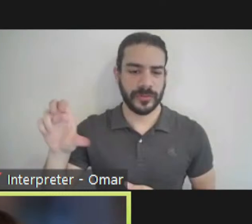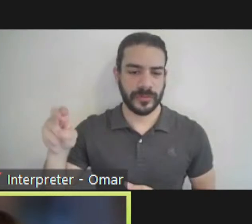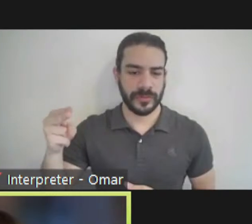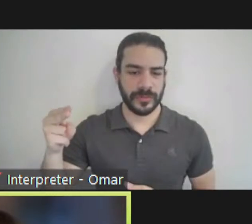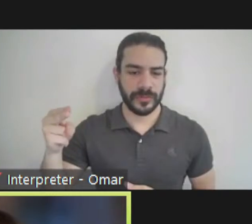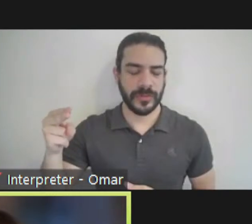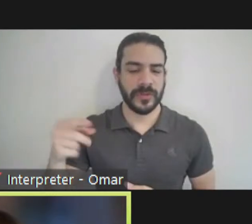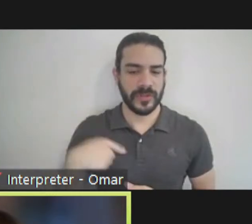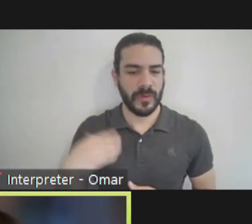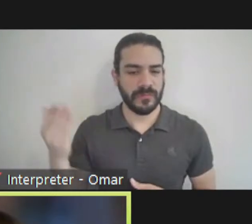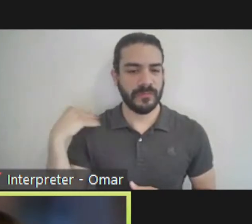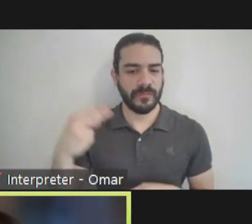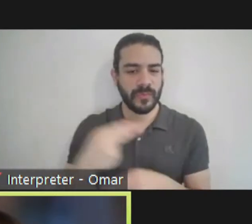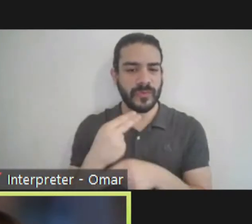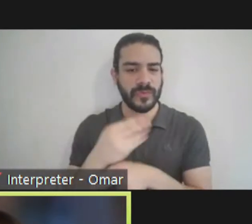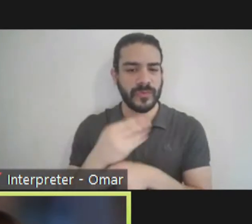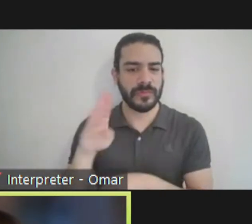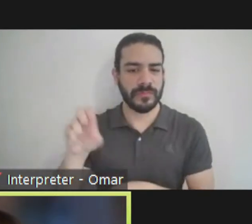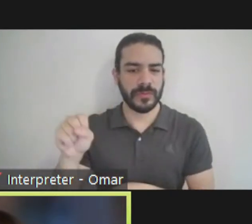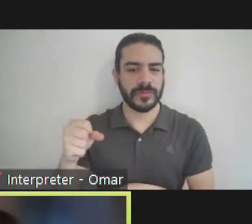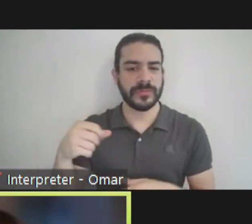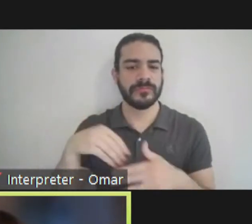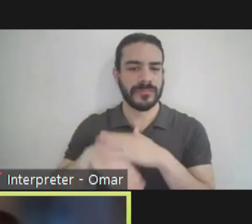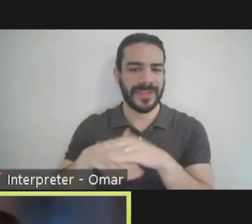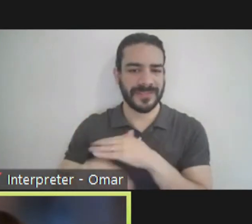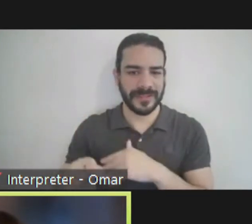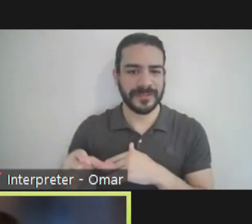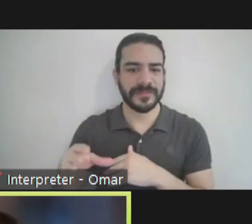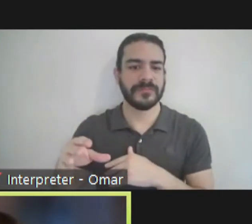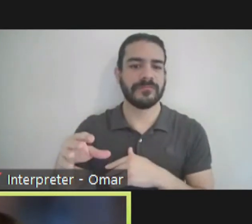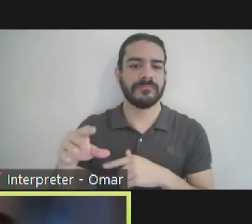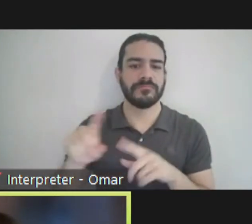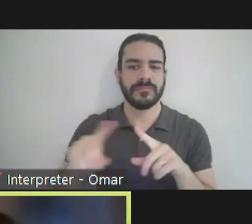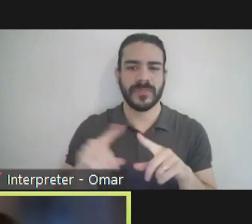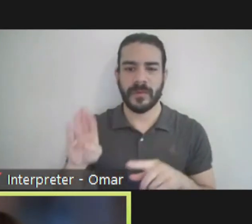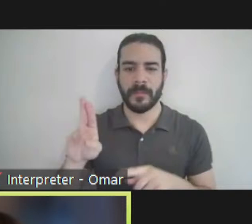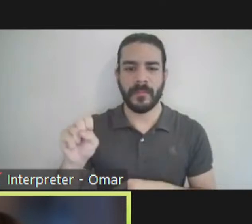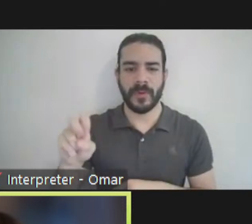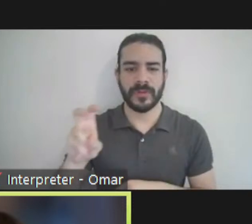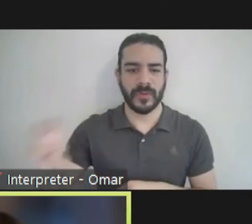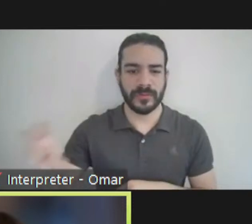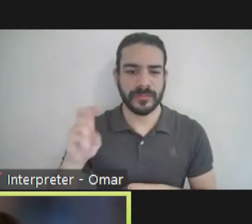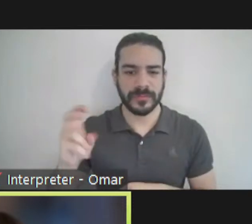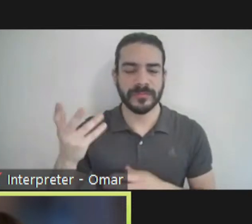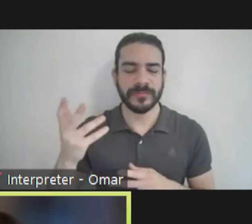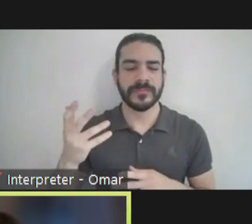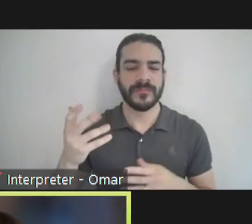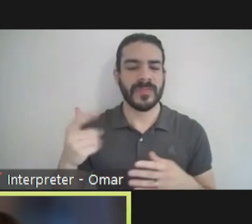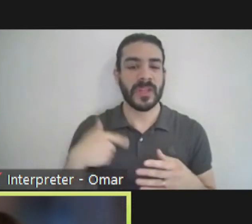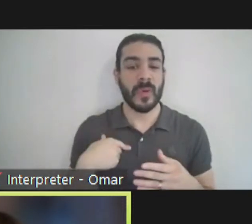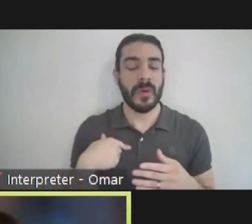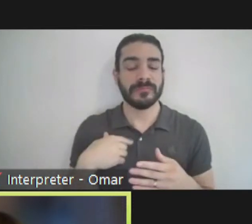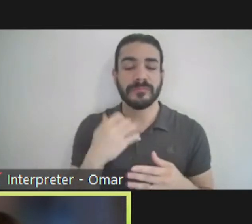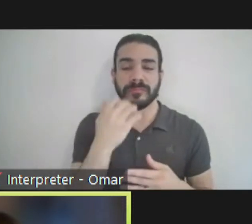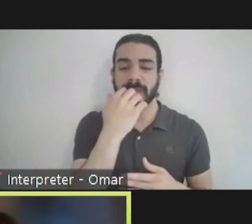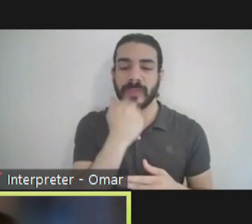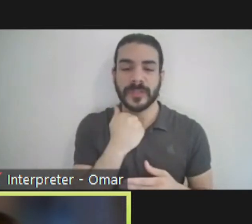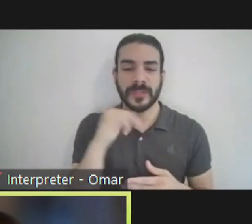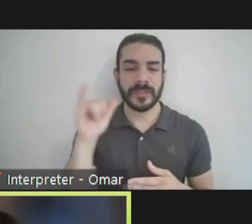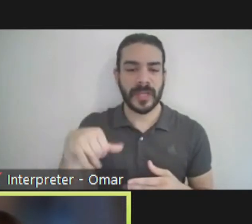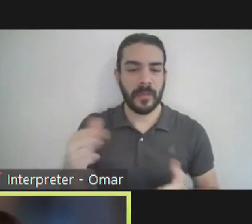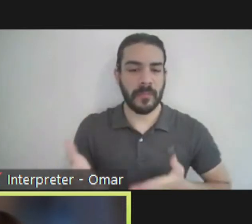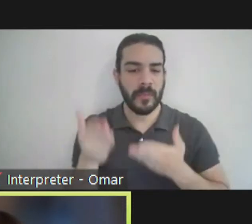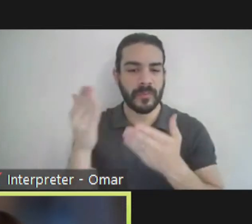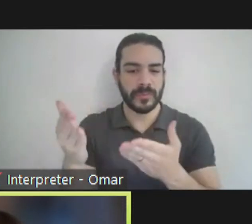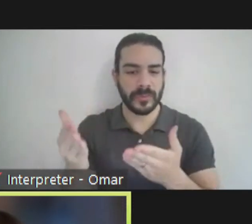routes, including transferring to and from rail. First, I appreciate the project proposal prioritizes several